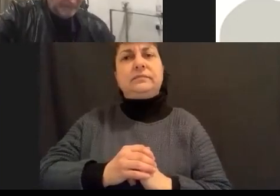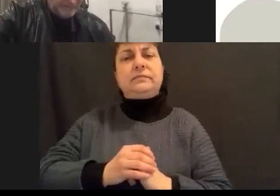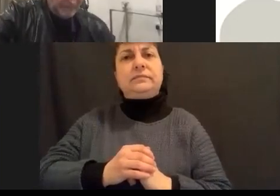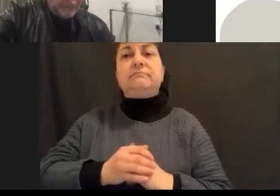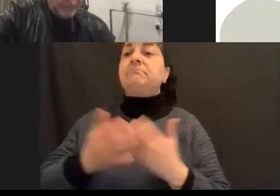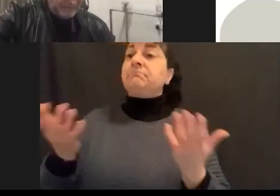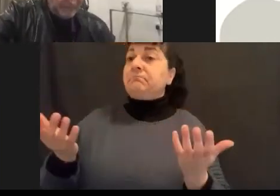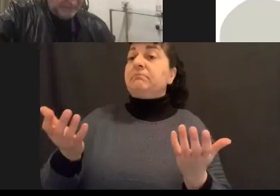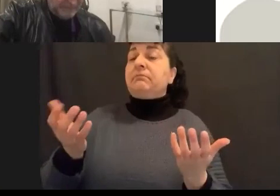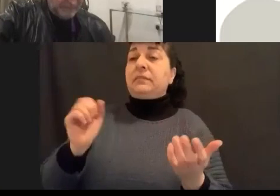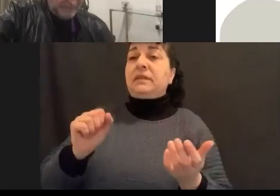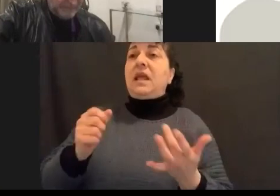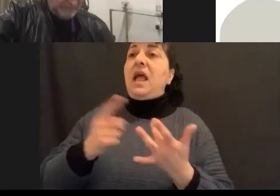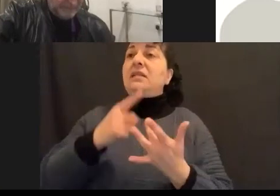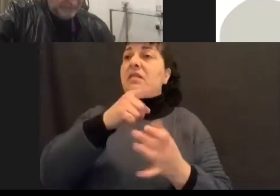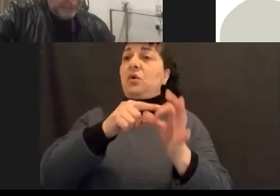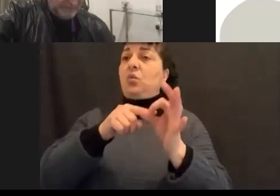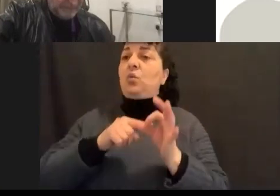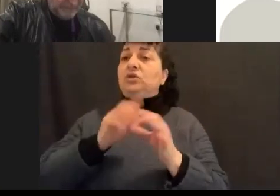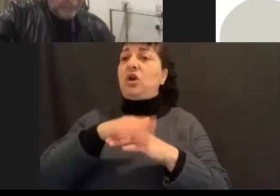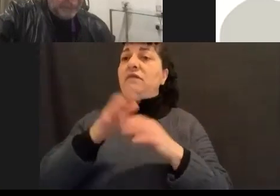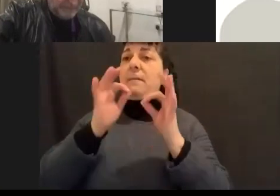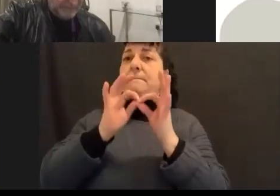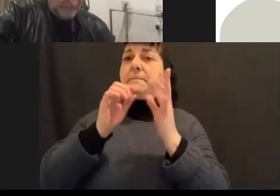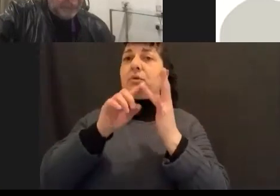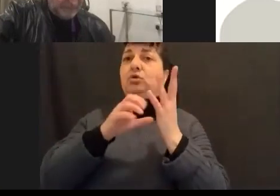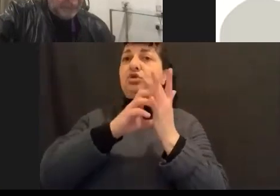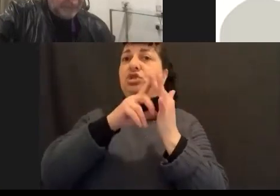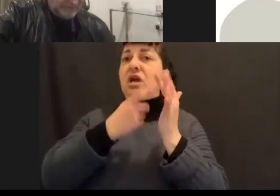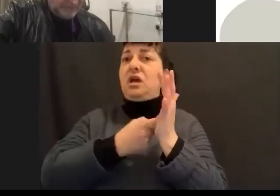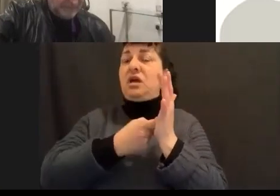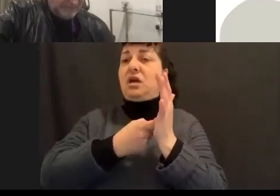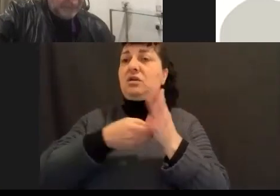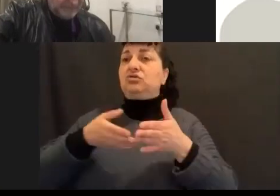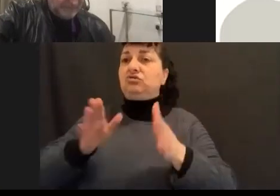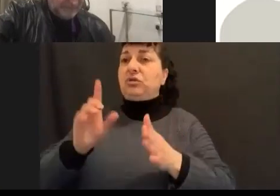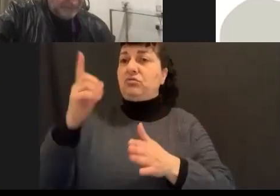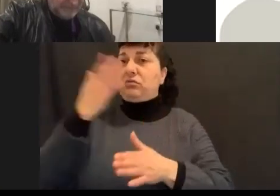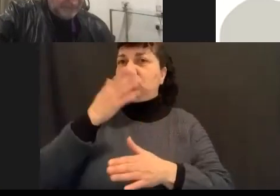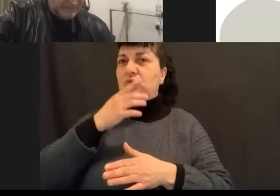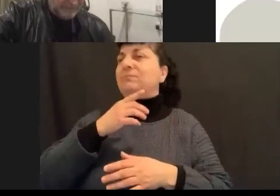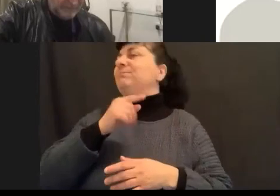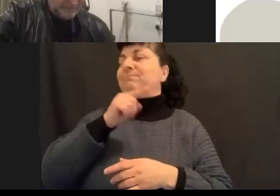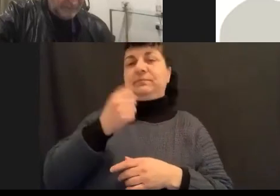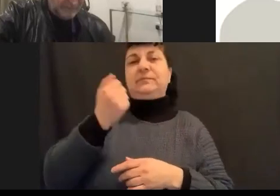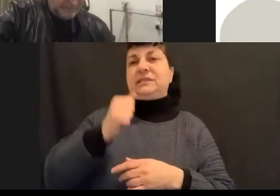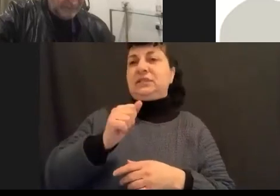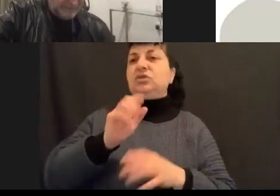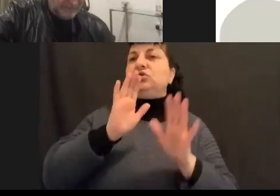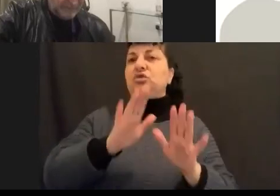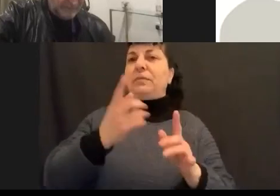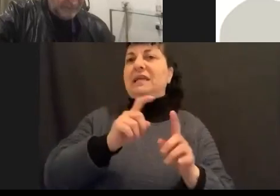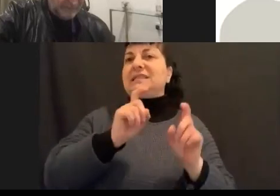So yeah, another query about Boucher Street. Boucher Street still is stop and stay tier 1. There's some queries about St. Luke's